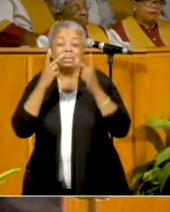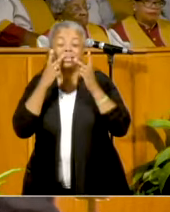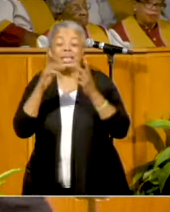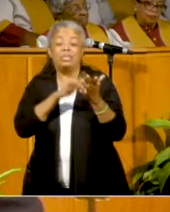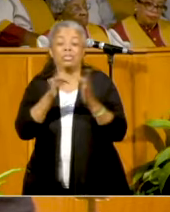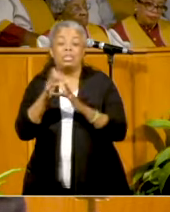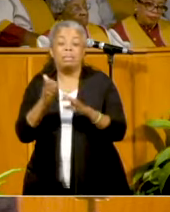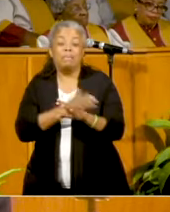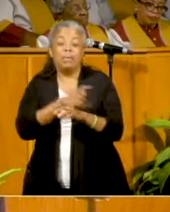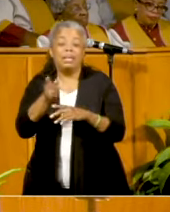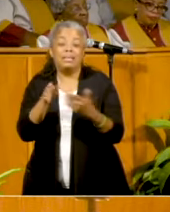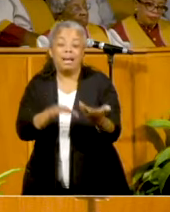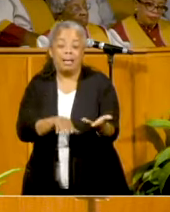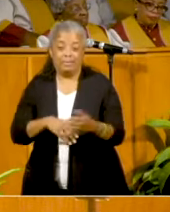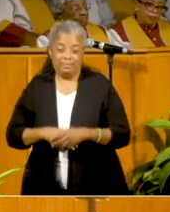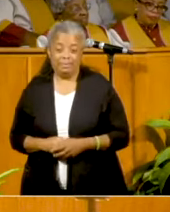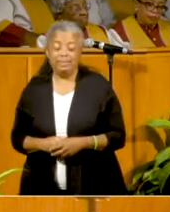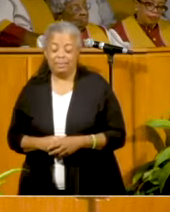before he dies.